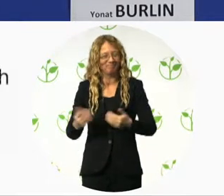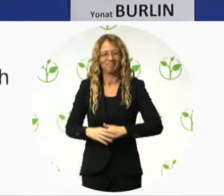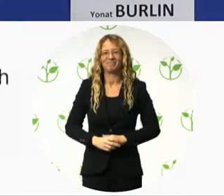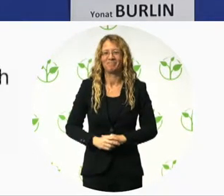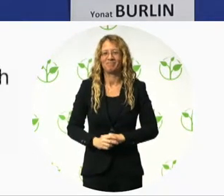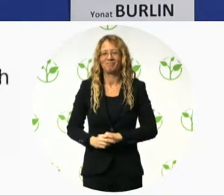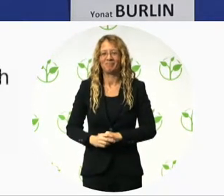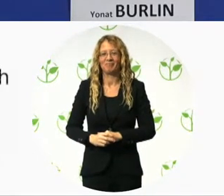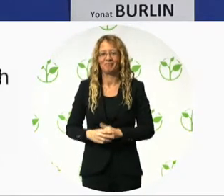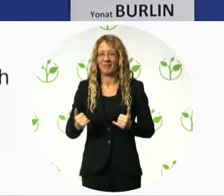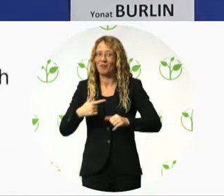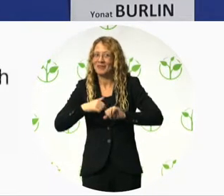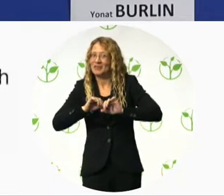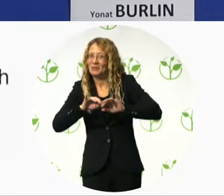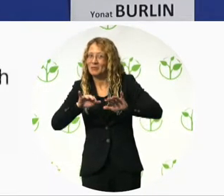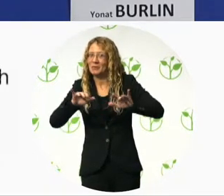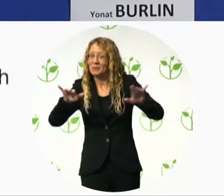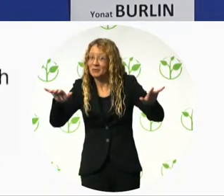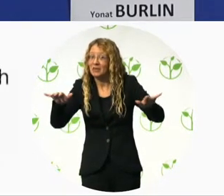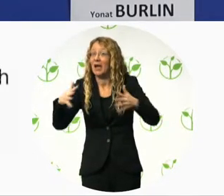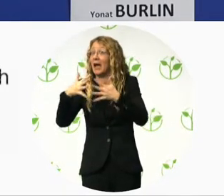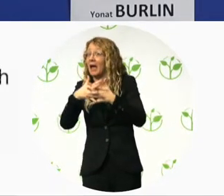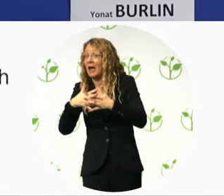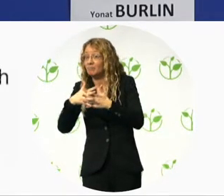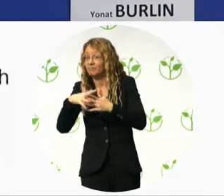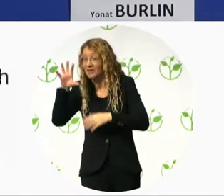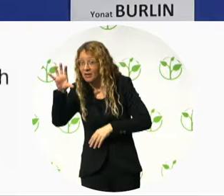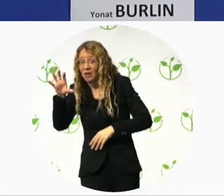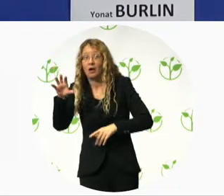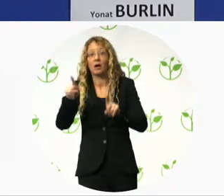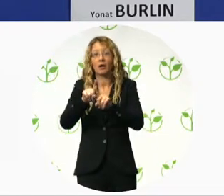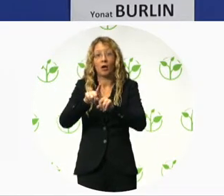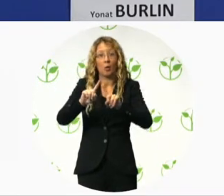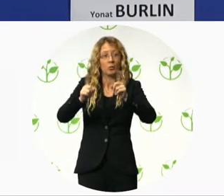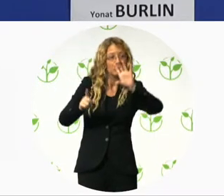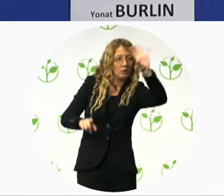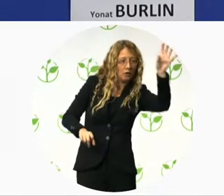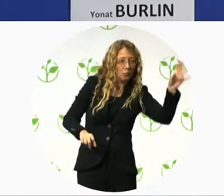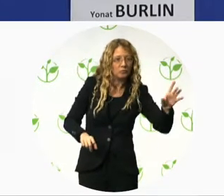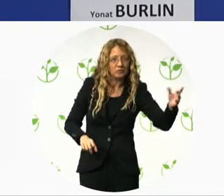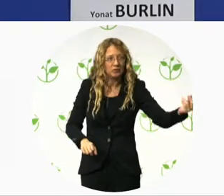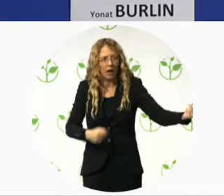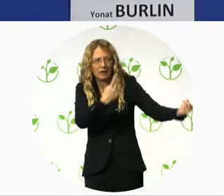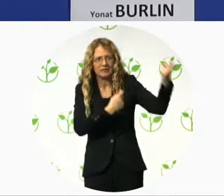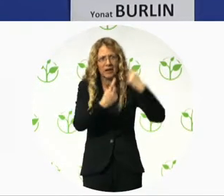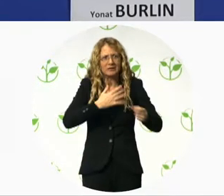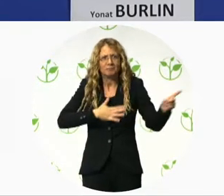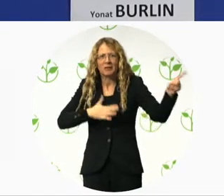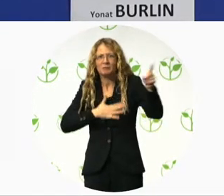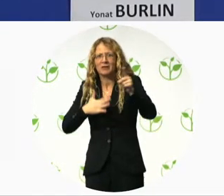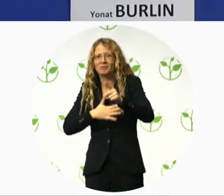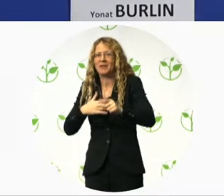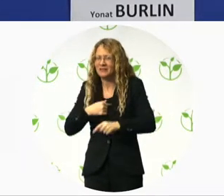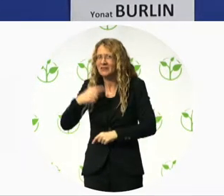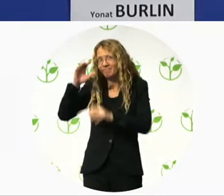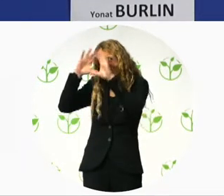current mission is to be able to work with as many small community and nonprofit theaters as possible. We're working with municipalities such as New